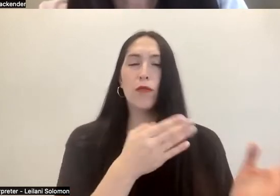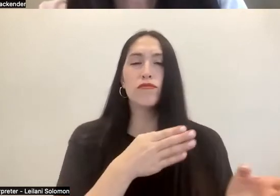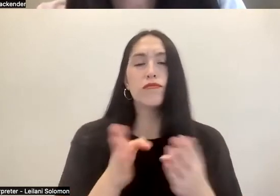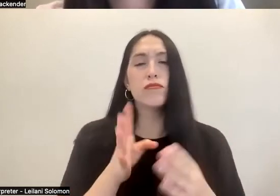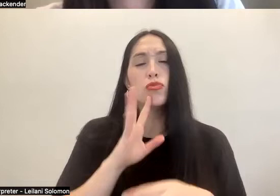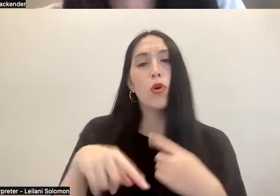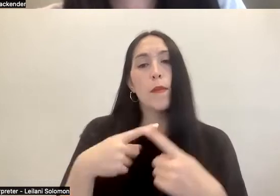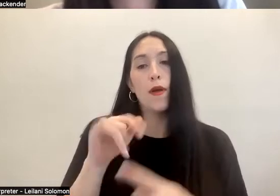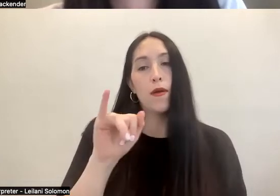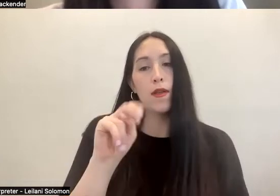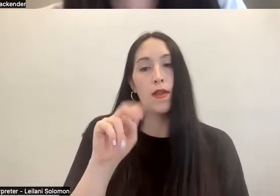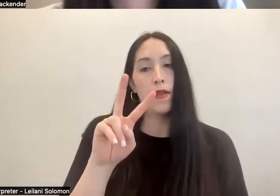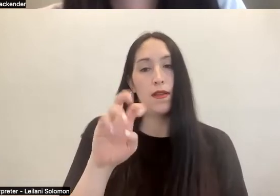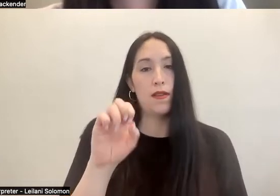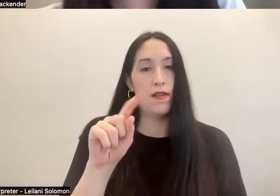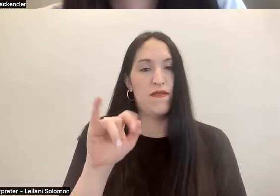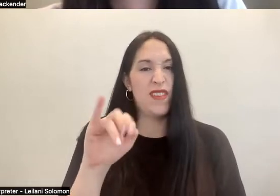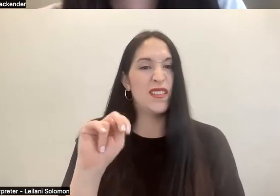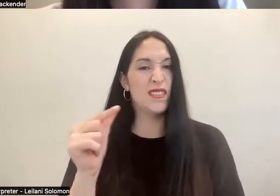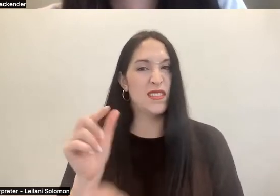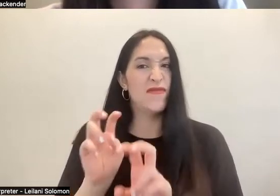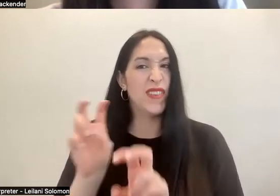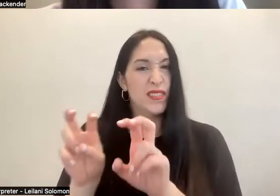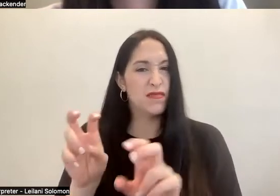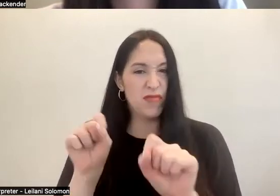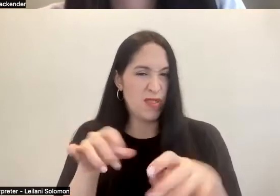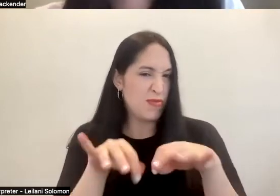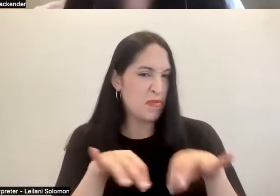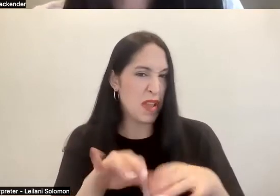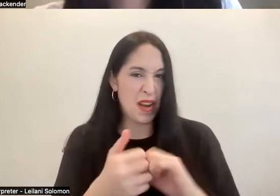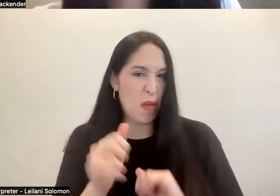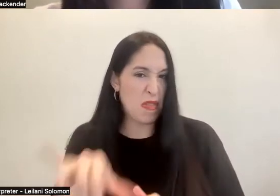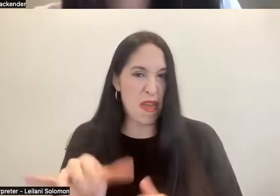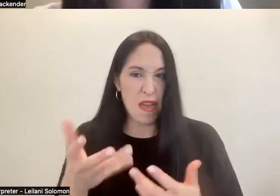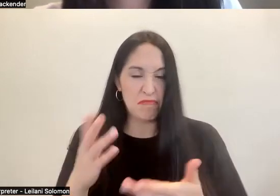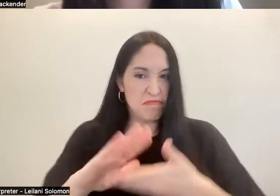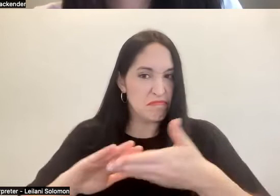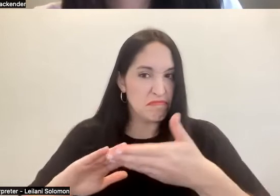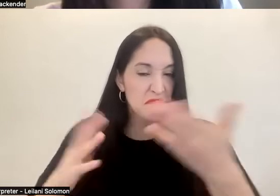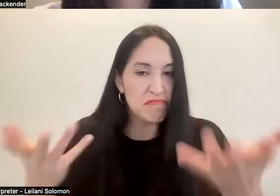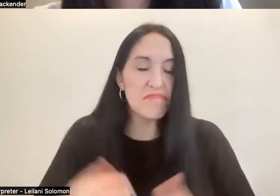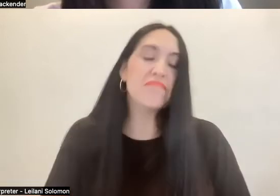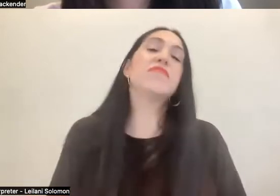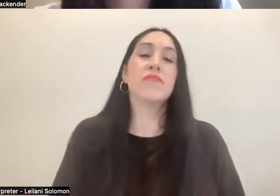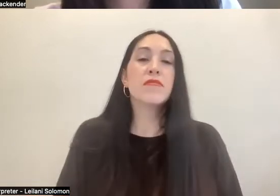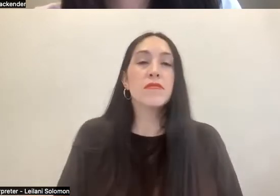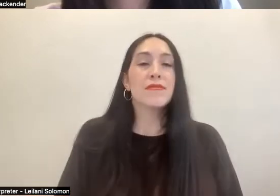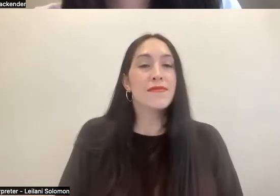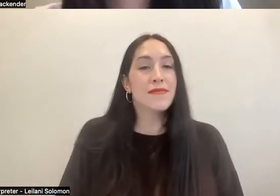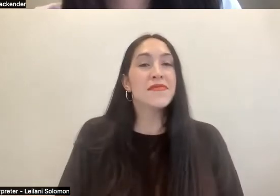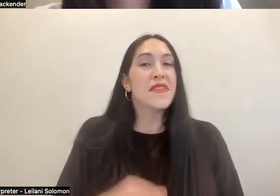it works? I sure can. Yeah. In general, not in specific, I won't be